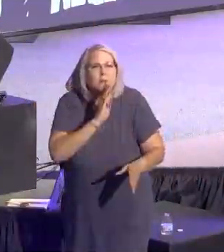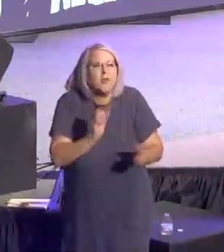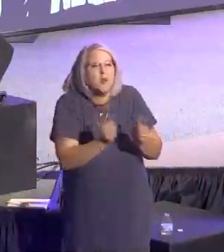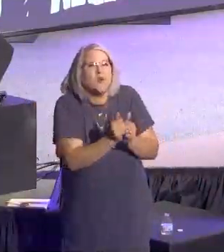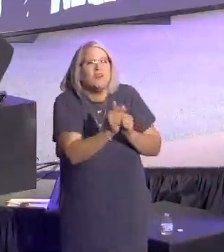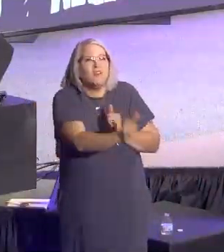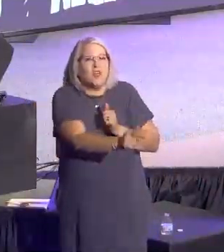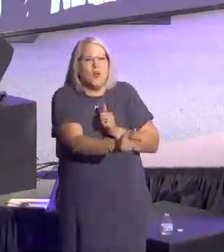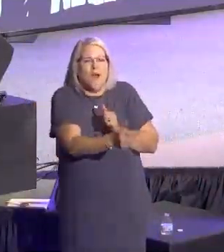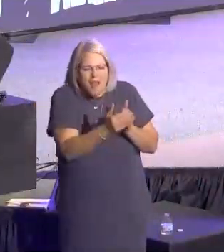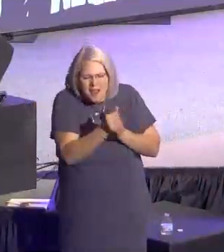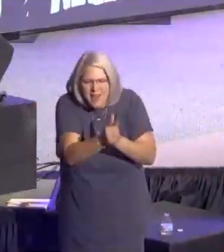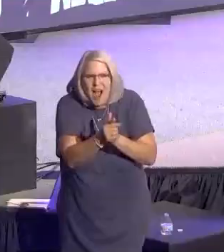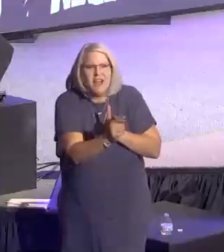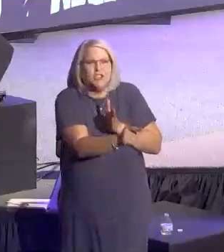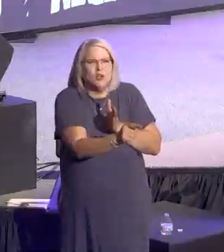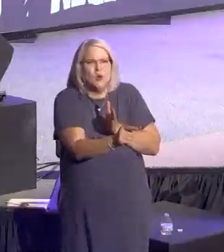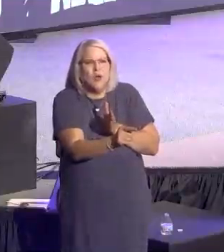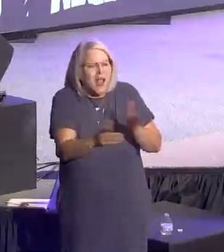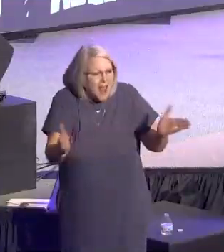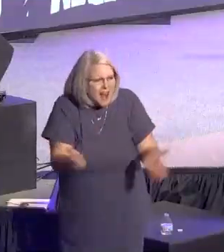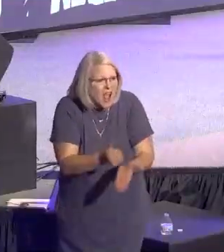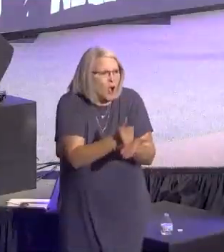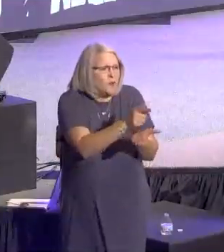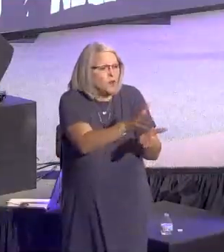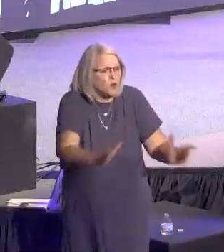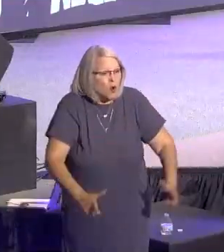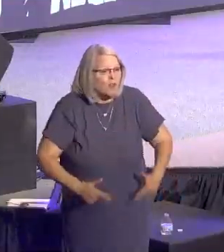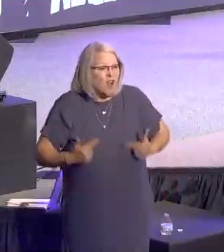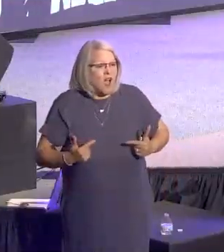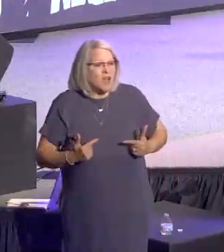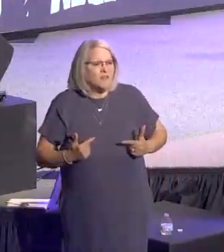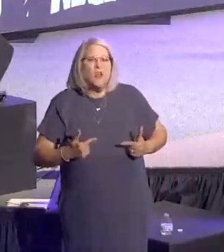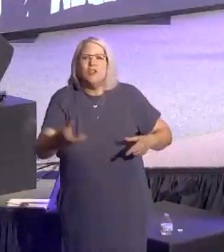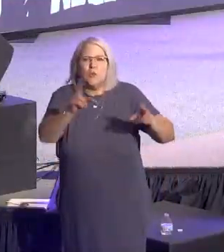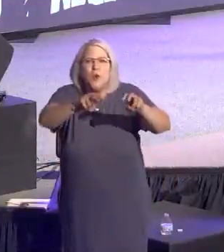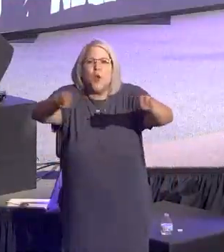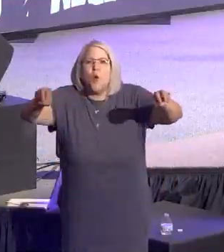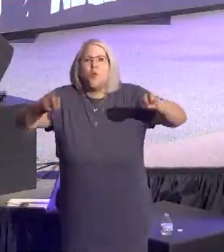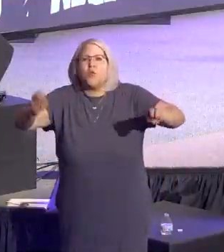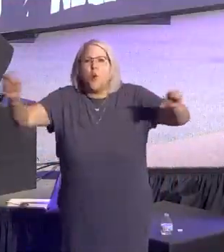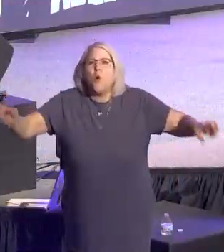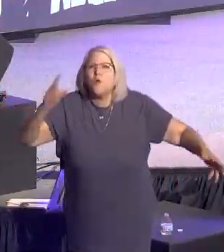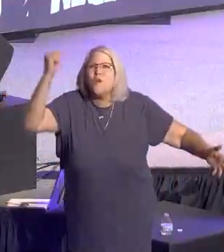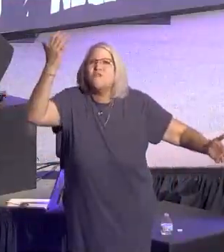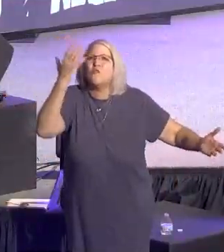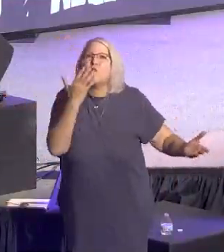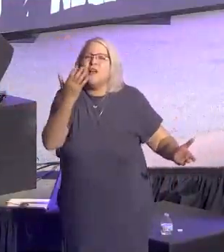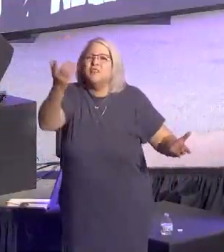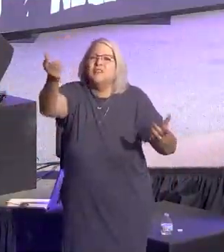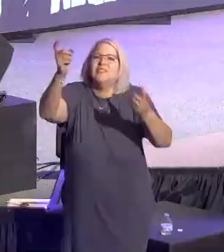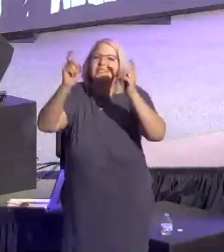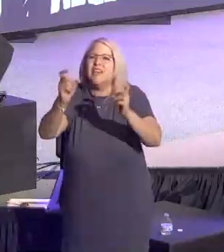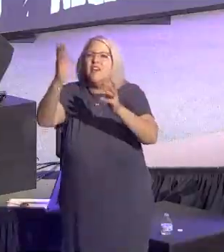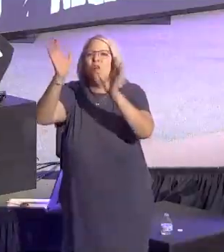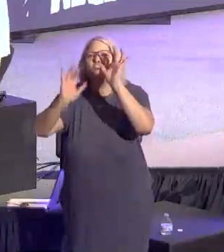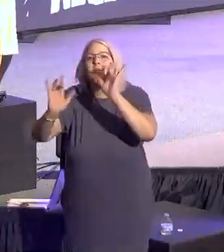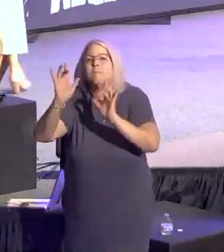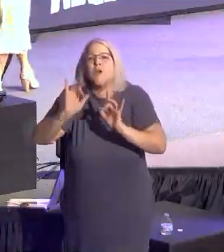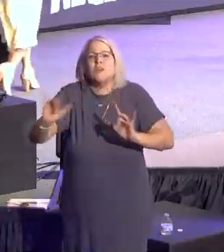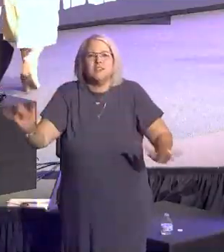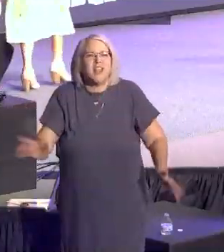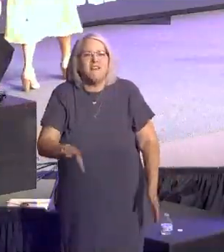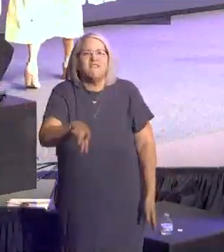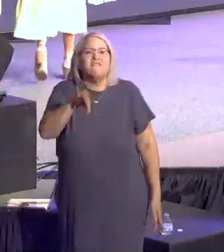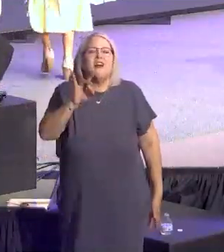and guide you and direct you in your life, so we can come to the throne of grace that we may obtain mercy and find what? And